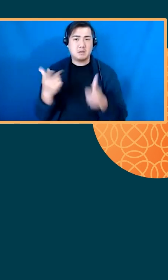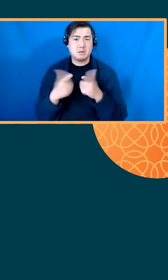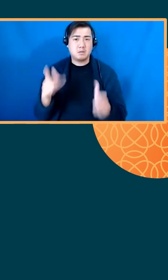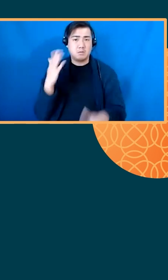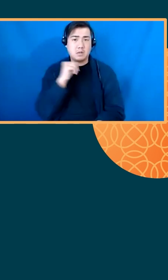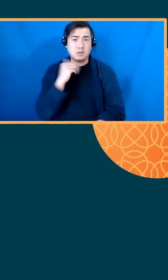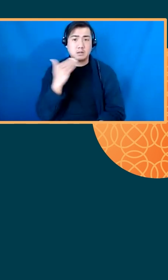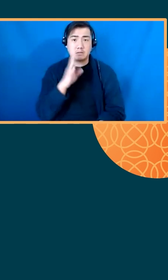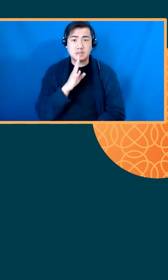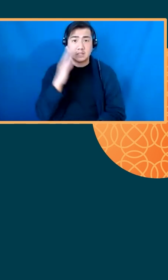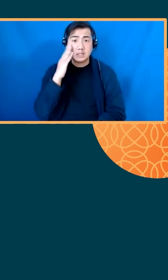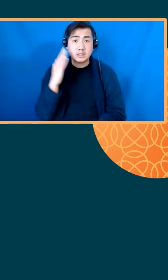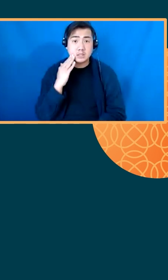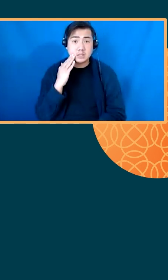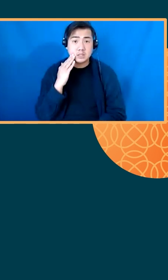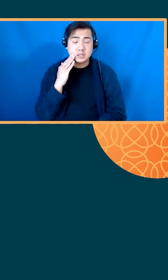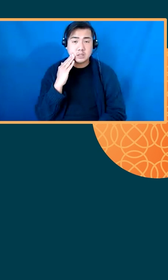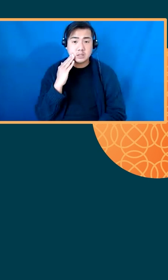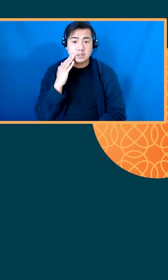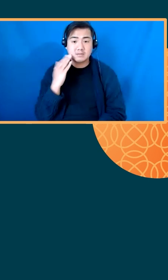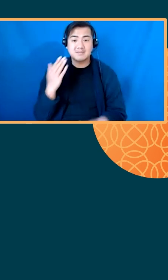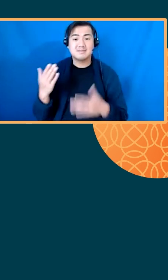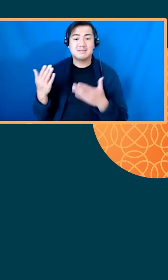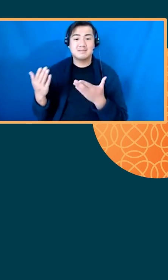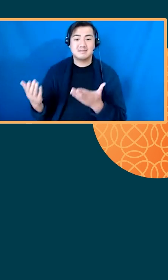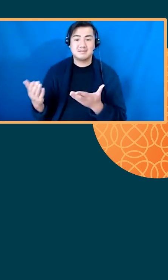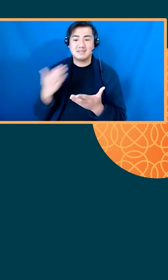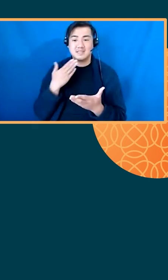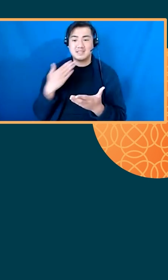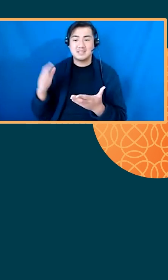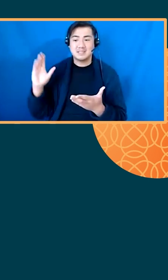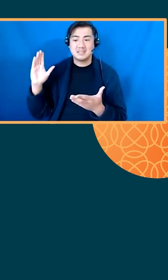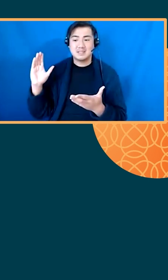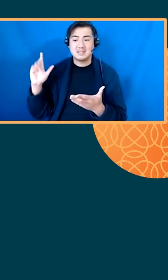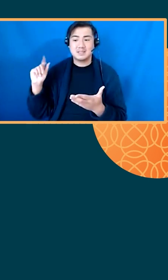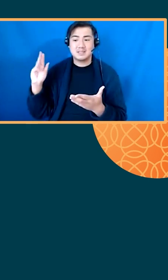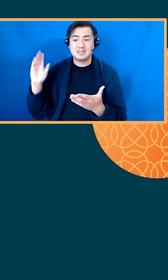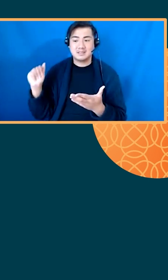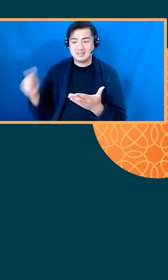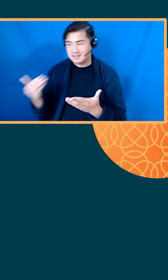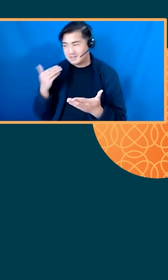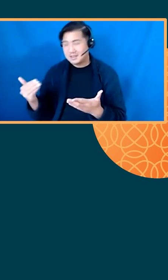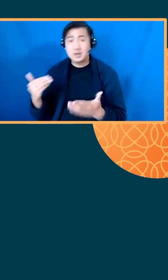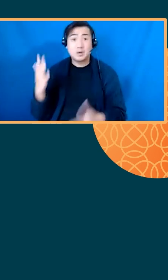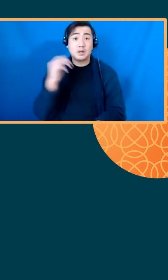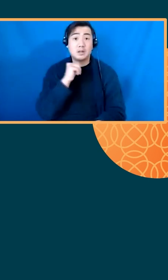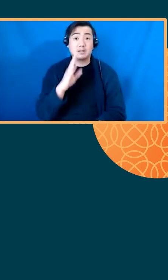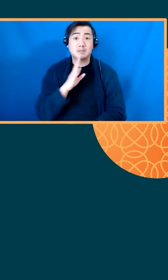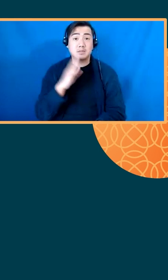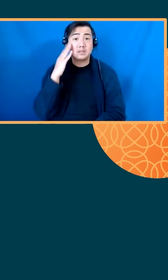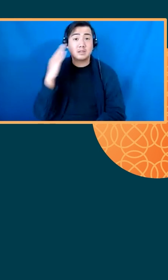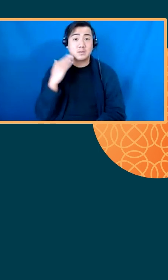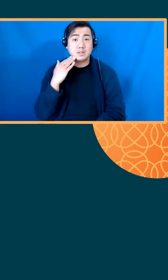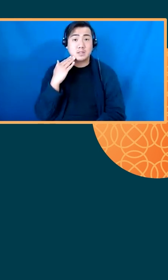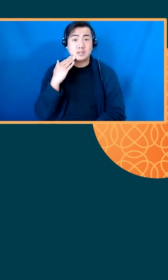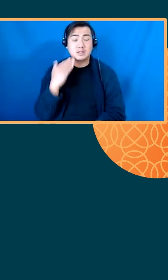Korean? Because, there we go. Thank you, Clara. Why don't I speak Korean? Because in a way,